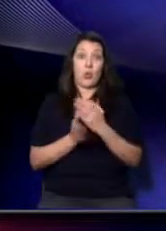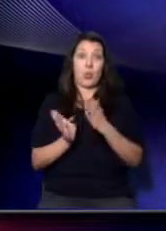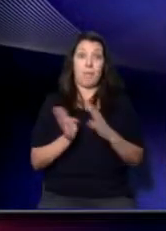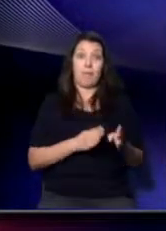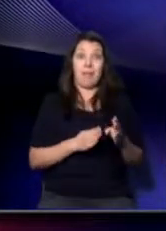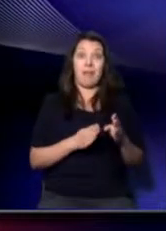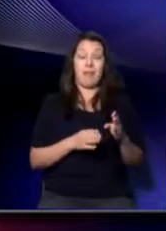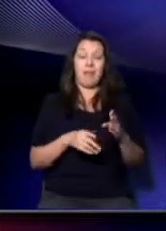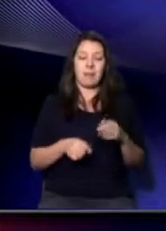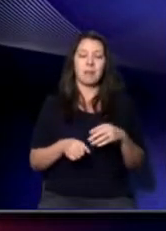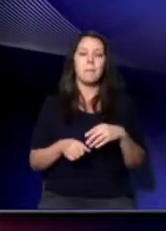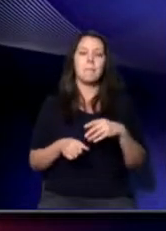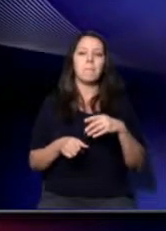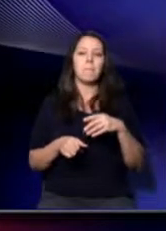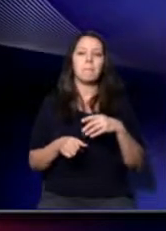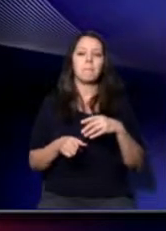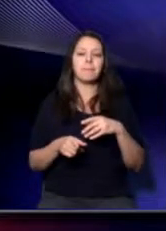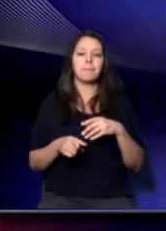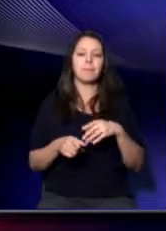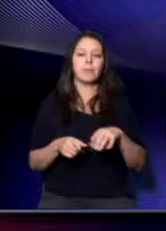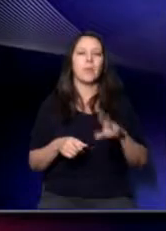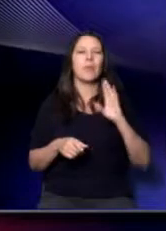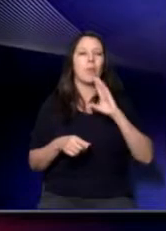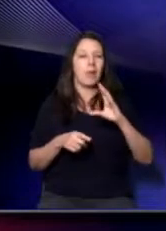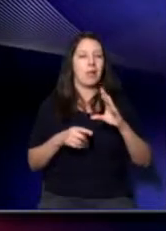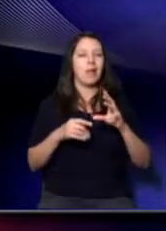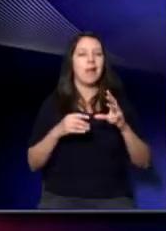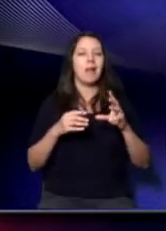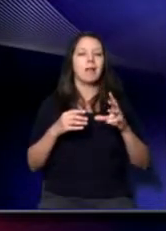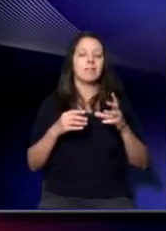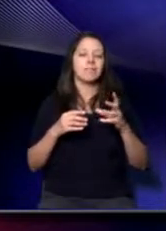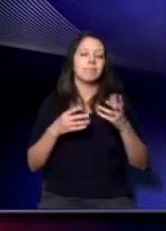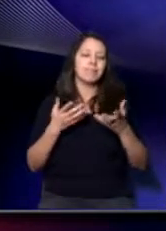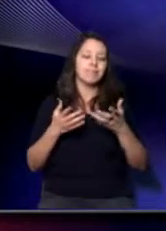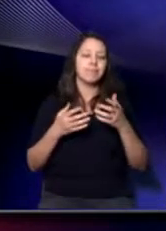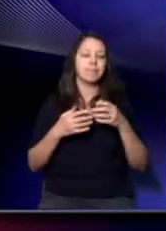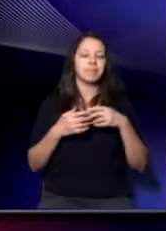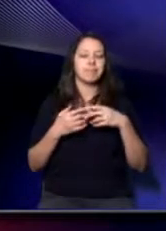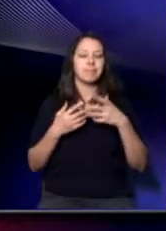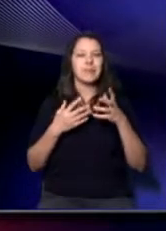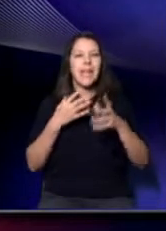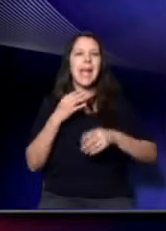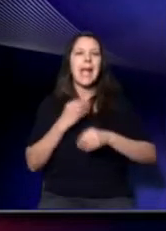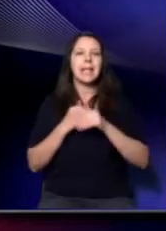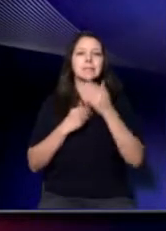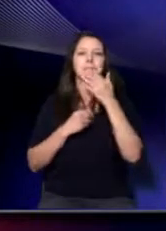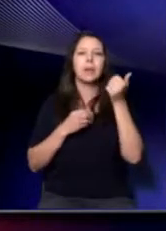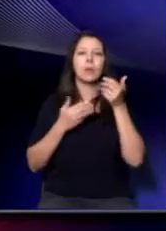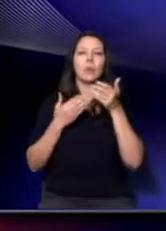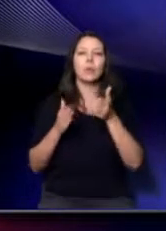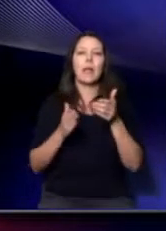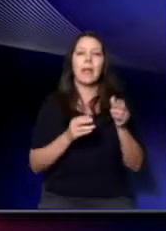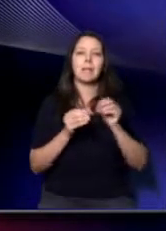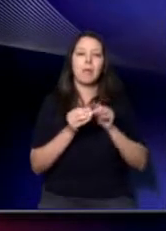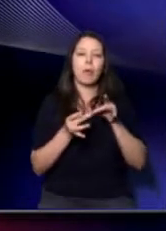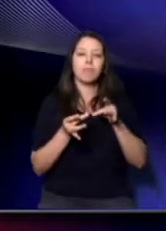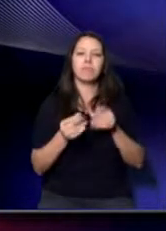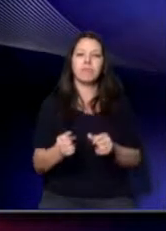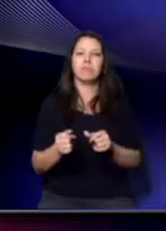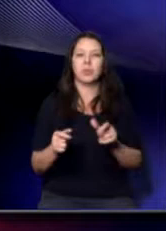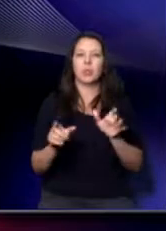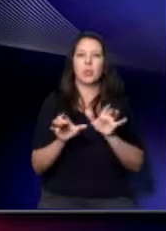on, there's going to be added more efficient ways to do things as well.